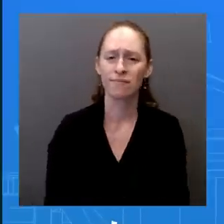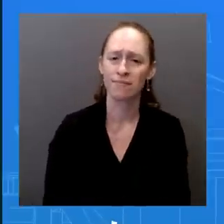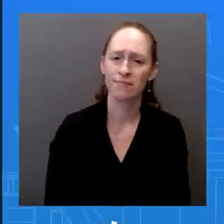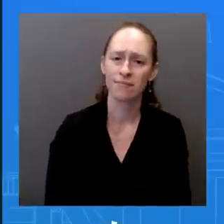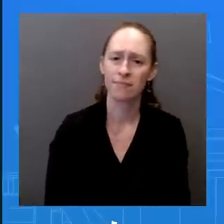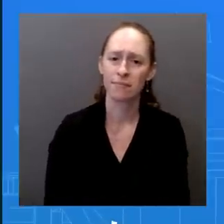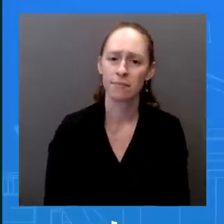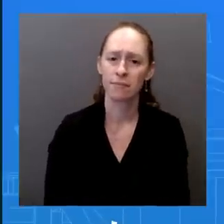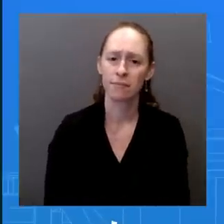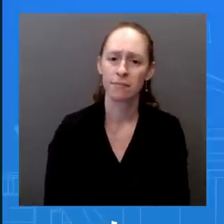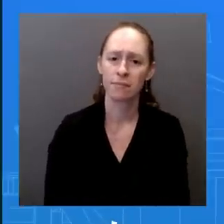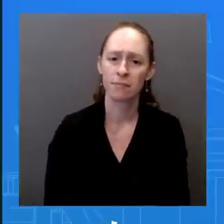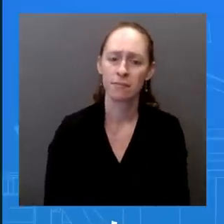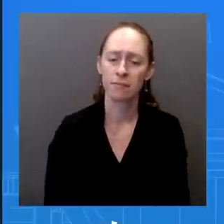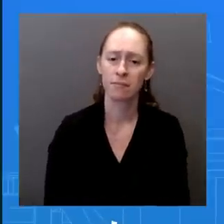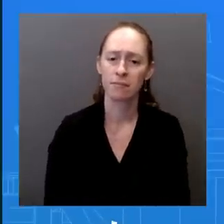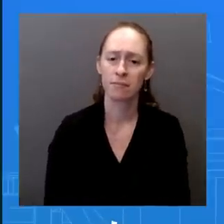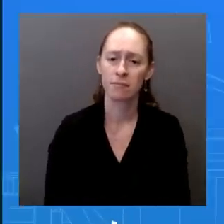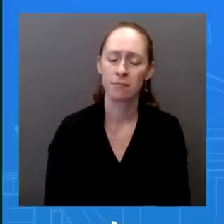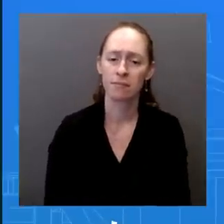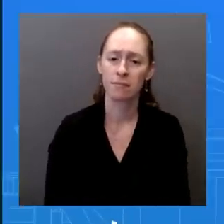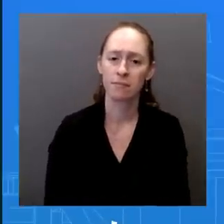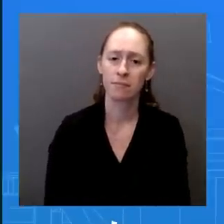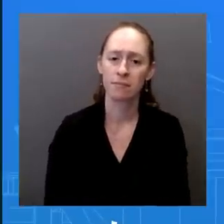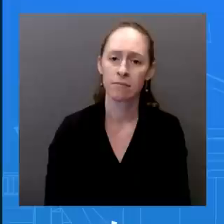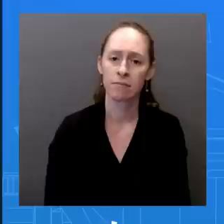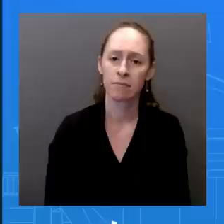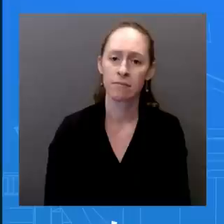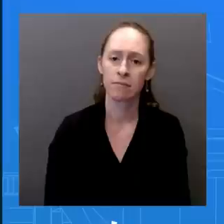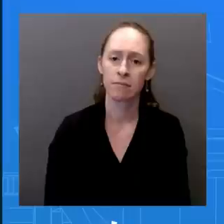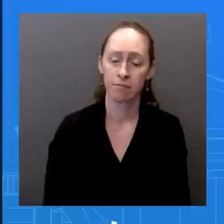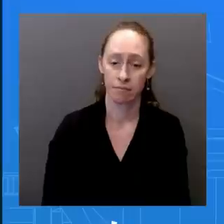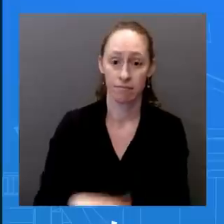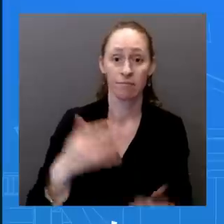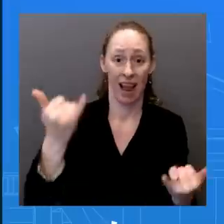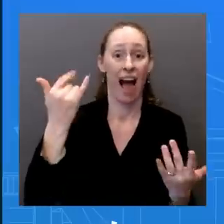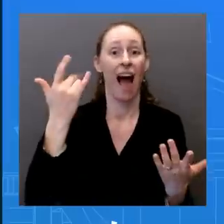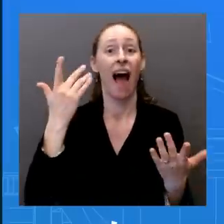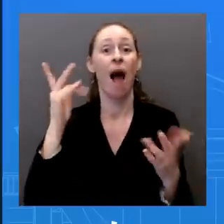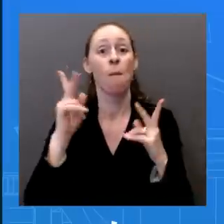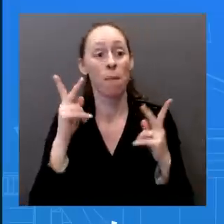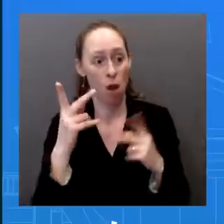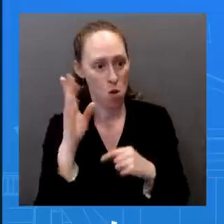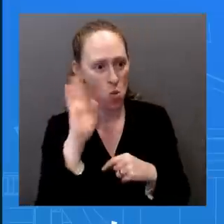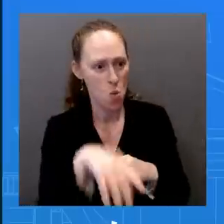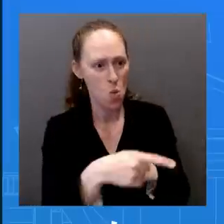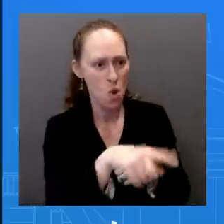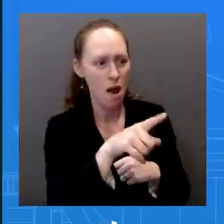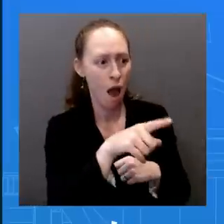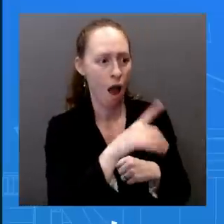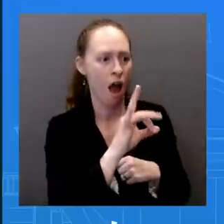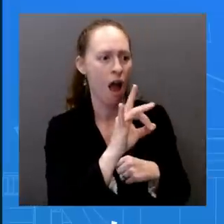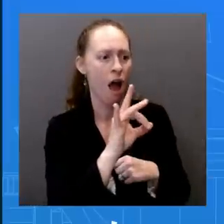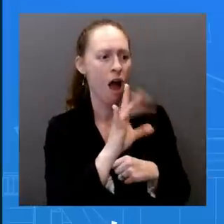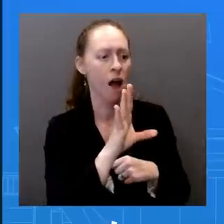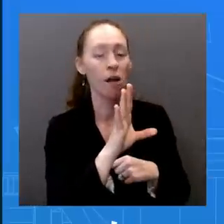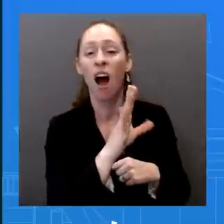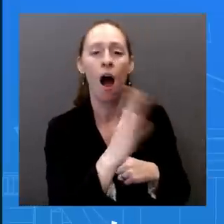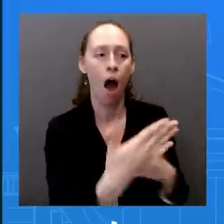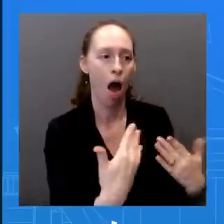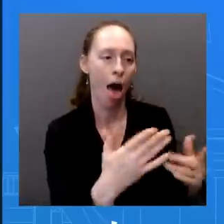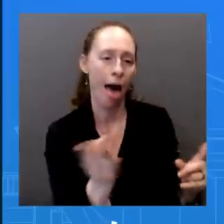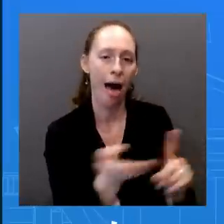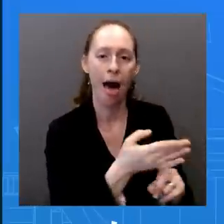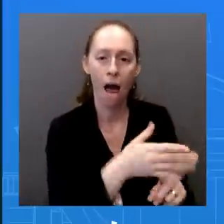escape brutal dictatorships. Now, from the U.S.'s perspective, we will step up to our responsibility to help the citizens of those